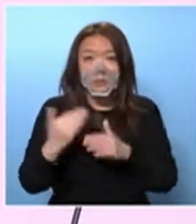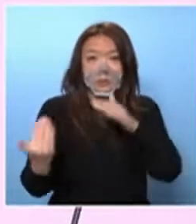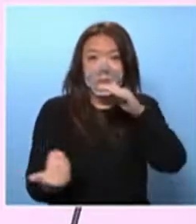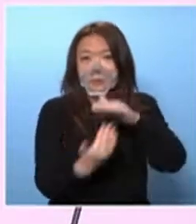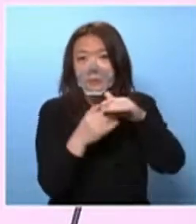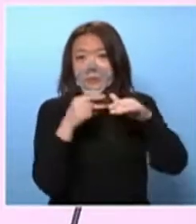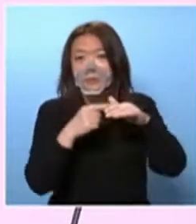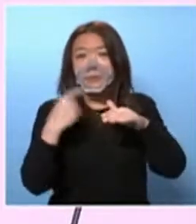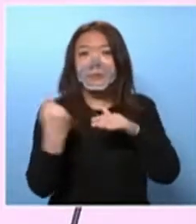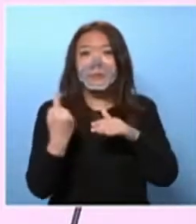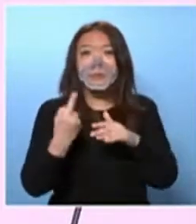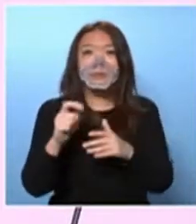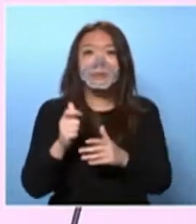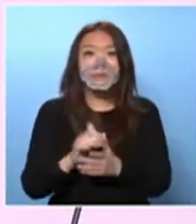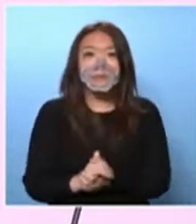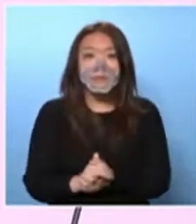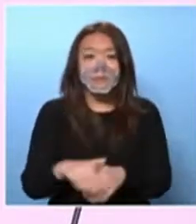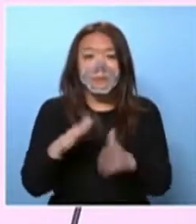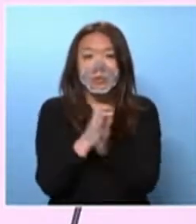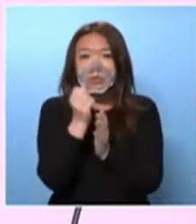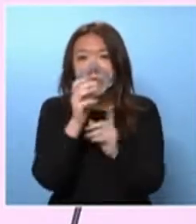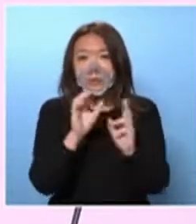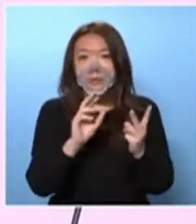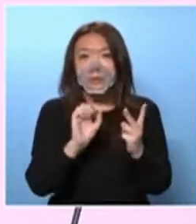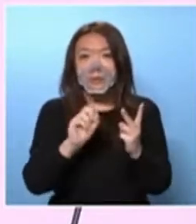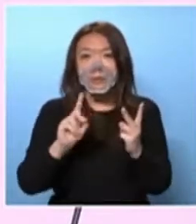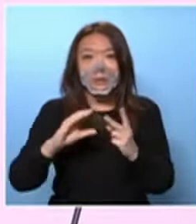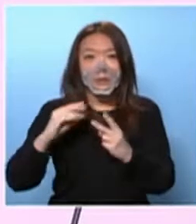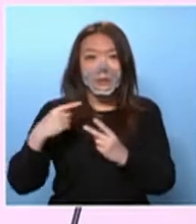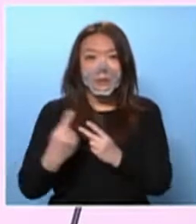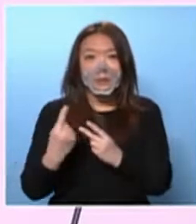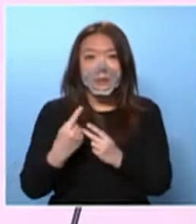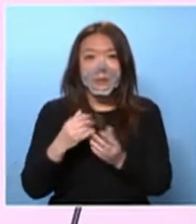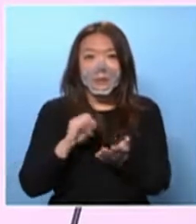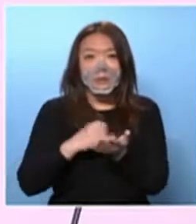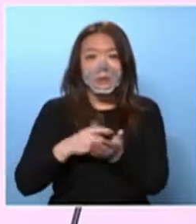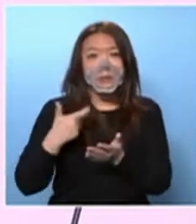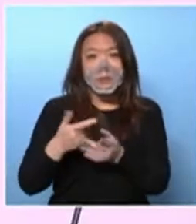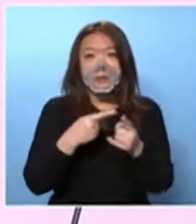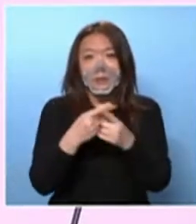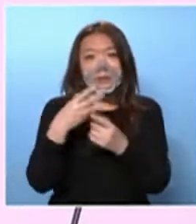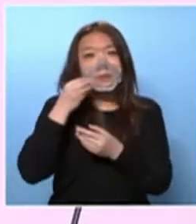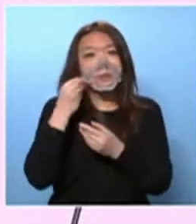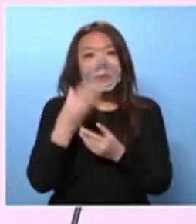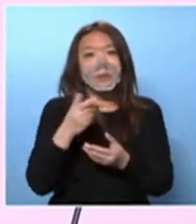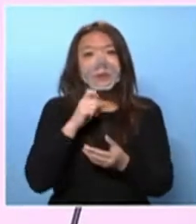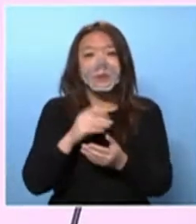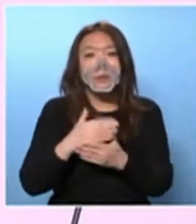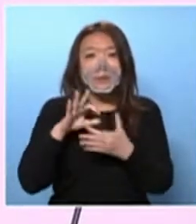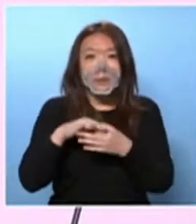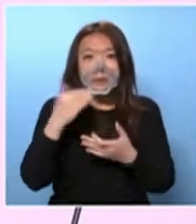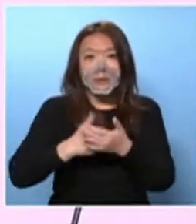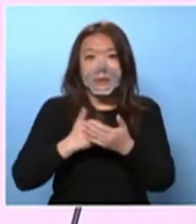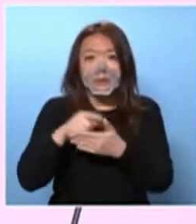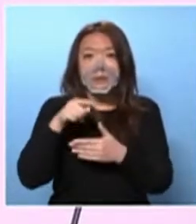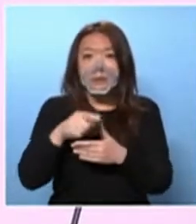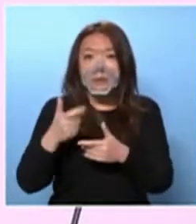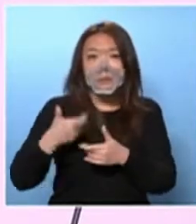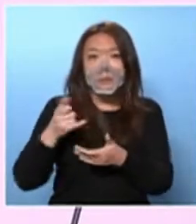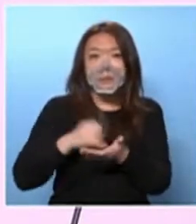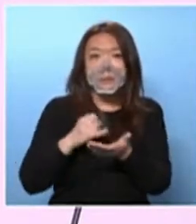by 100%, subject to a ceiling of $10,000. The reduction will be reflected in the final tax payable for the year of